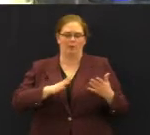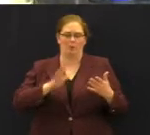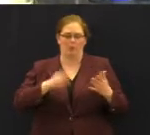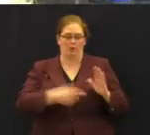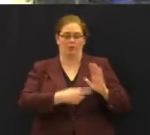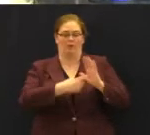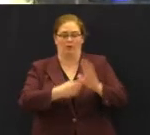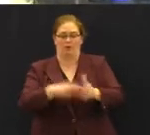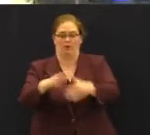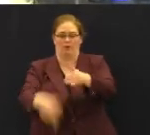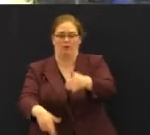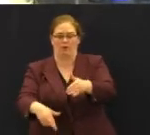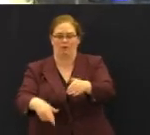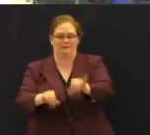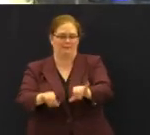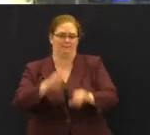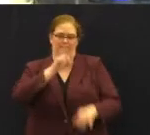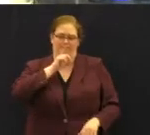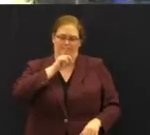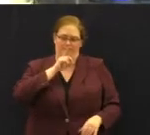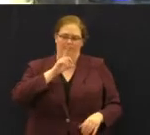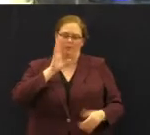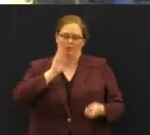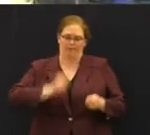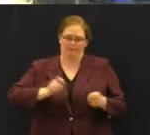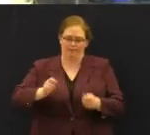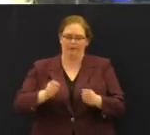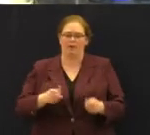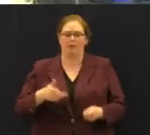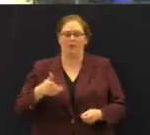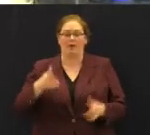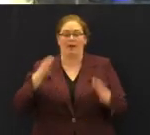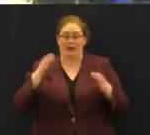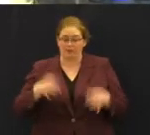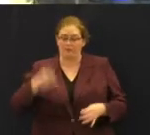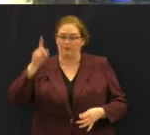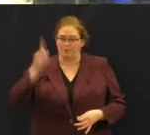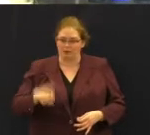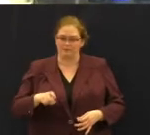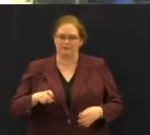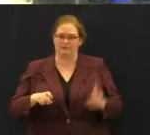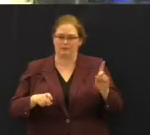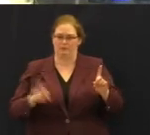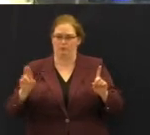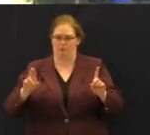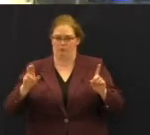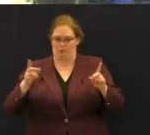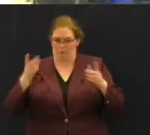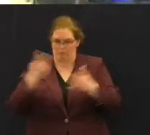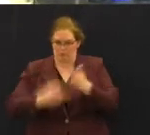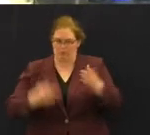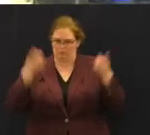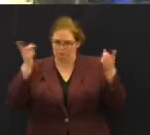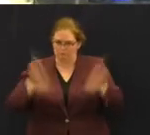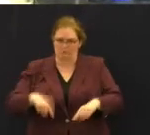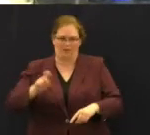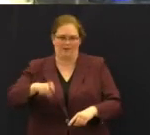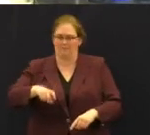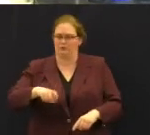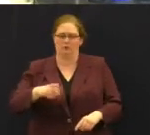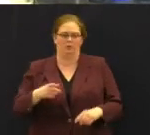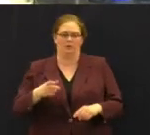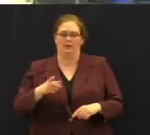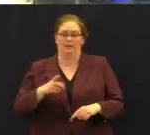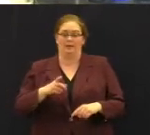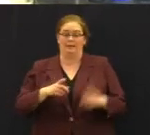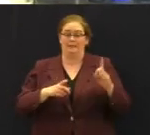going to have to be absolutely a bipartisan bill where it's just not going to take